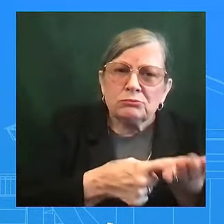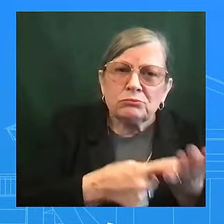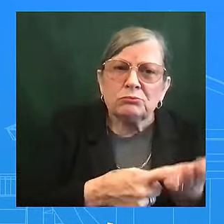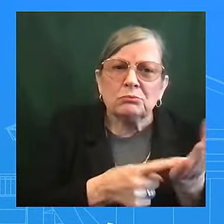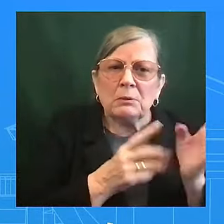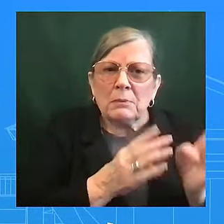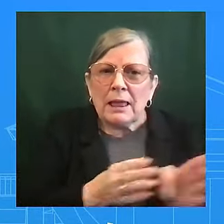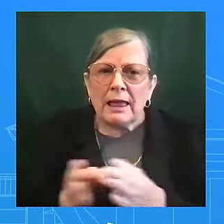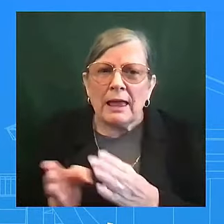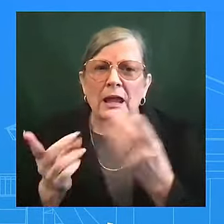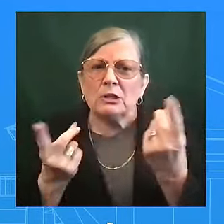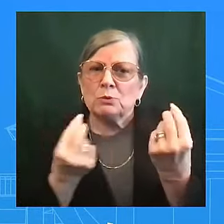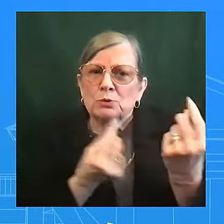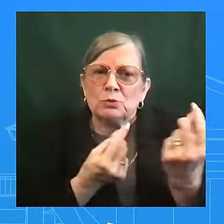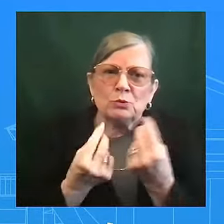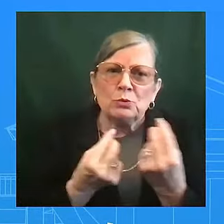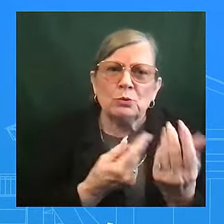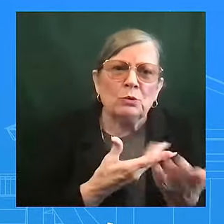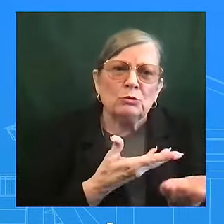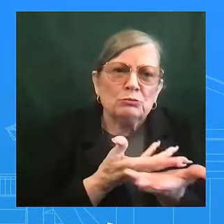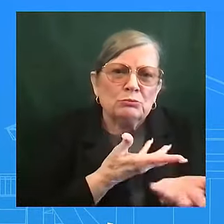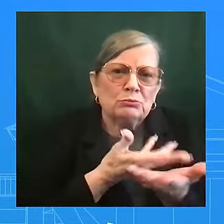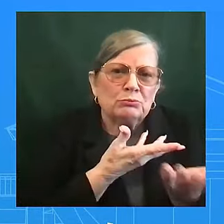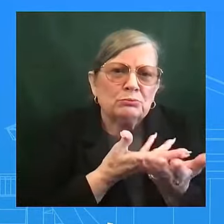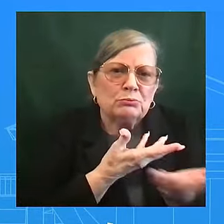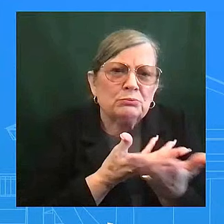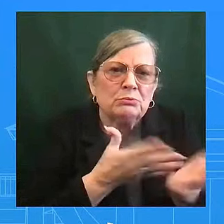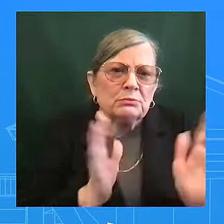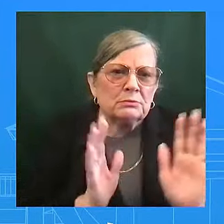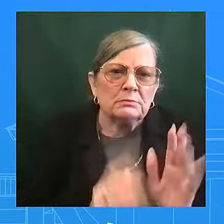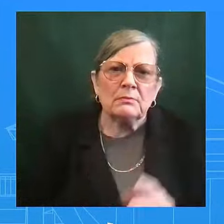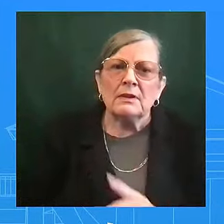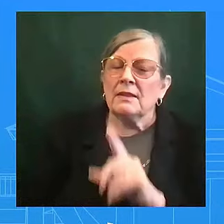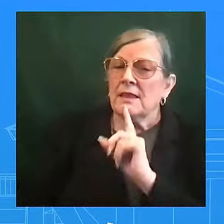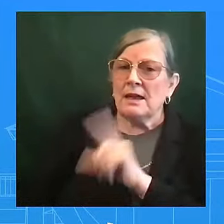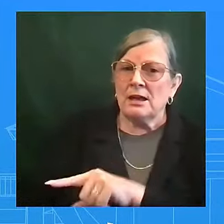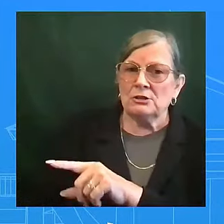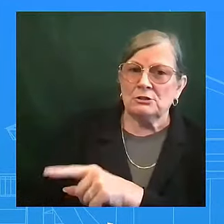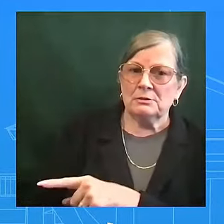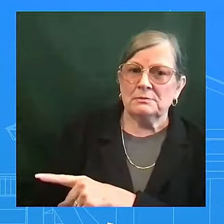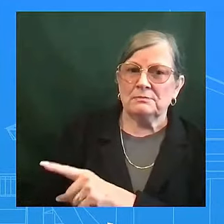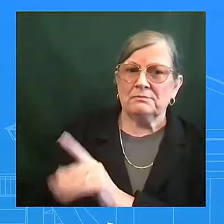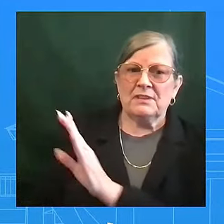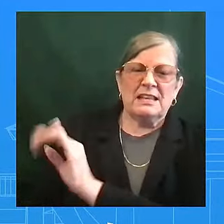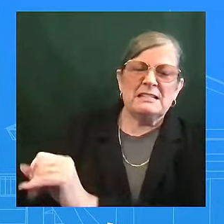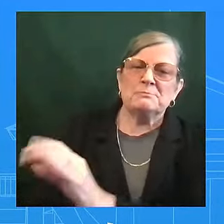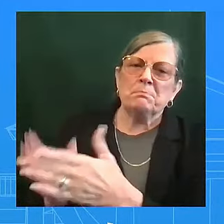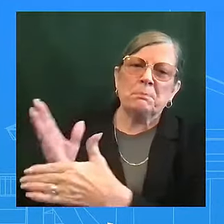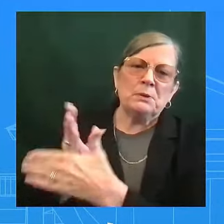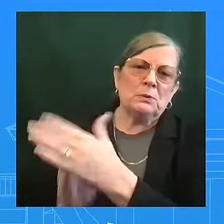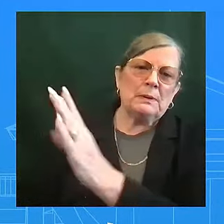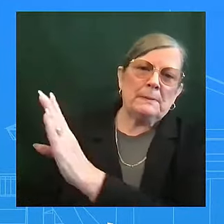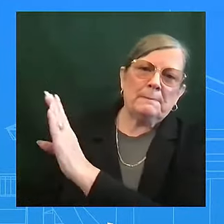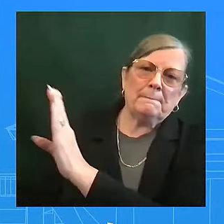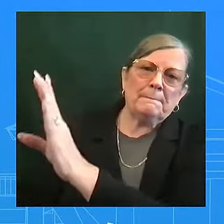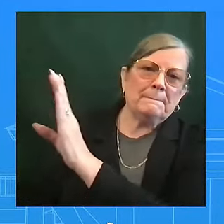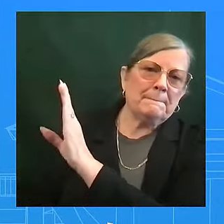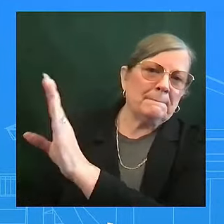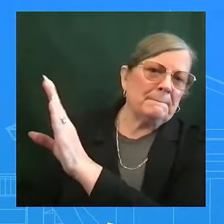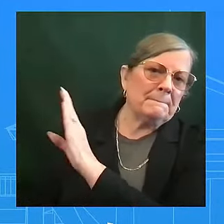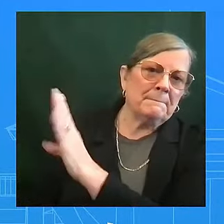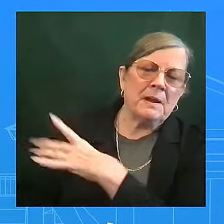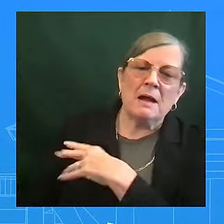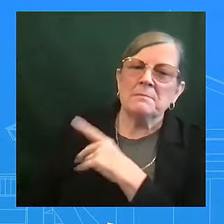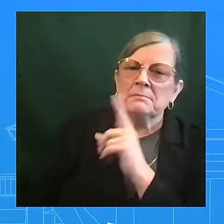like? I'm not gonna detail any private conversation that the president and the vice president has, whether it's debate or not